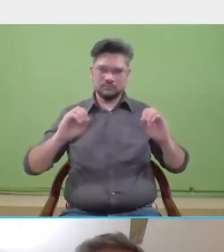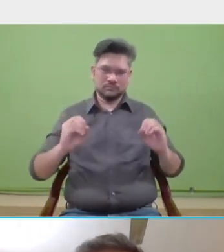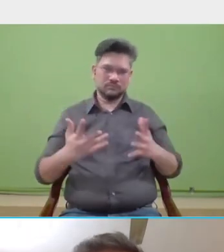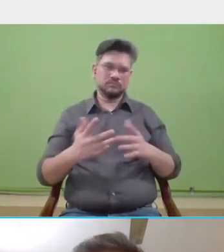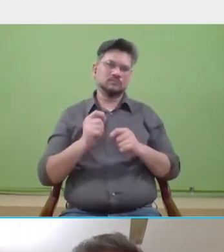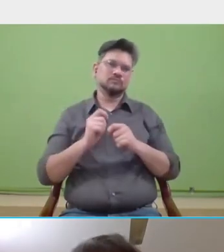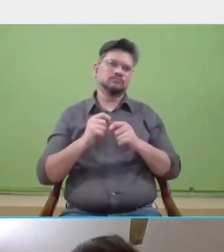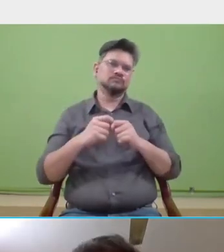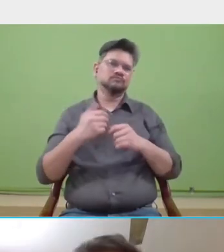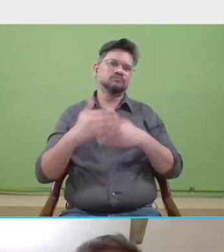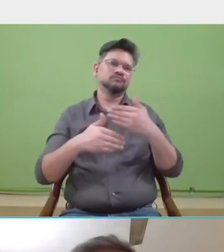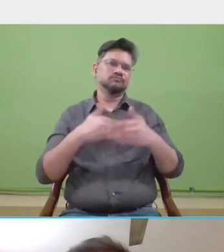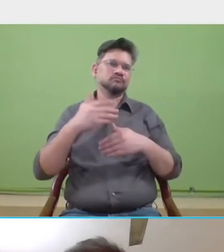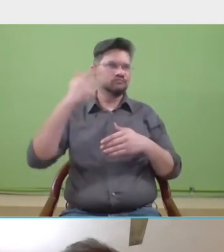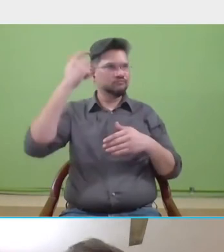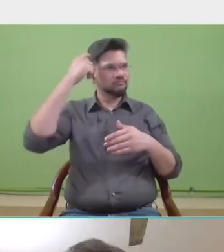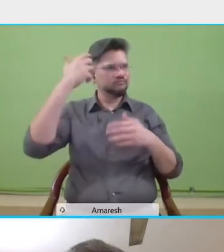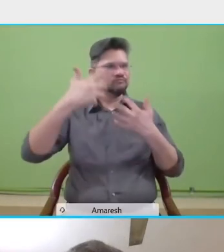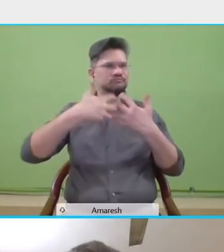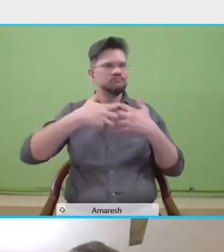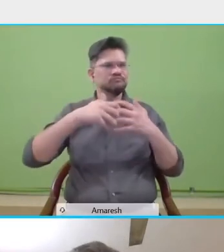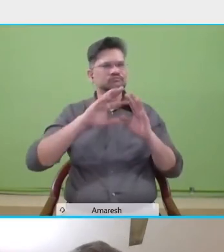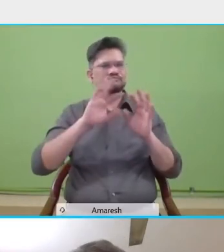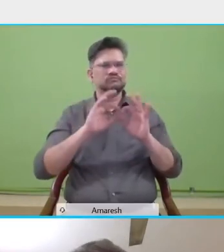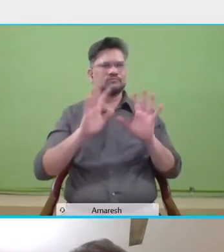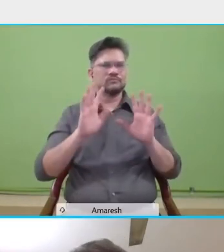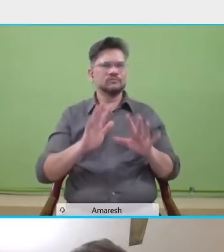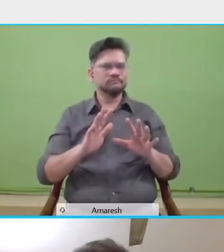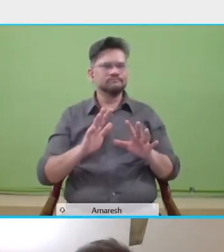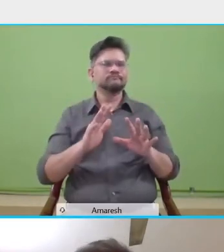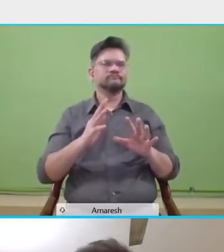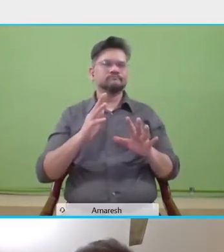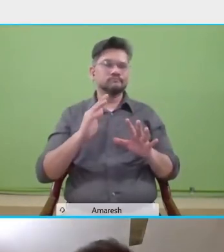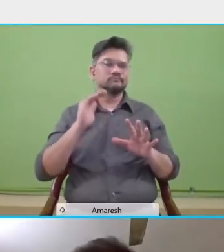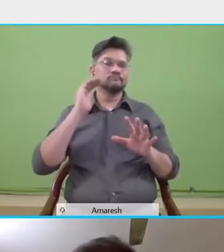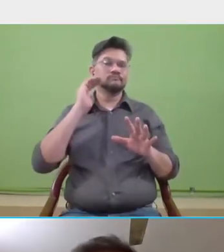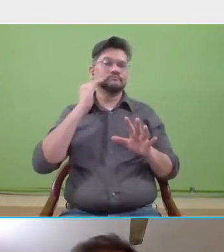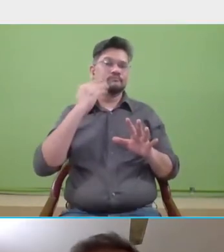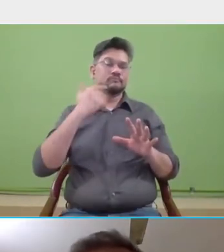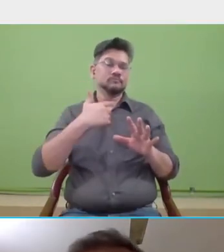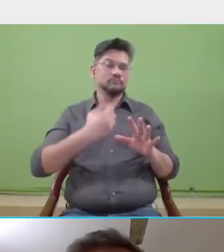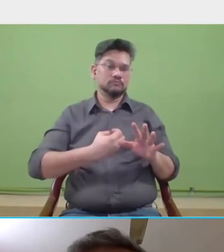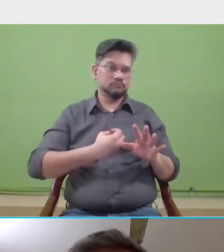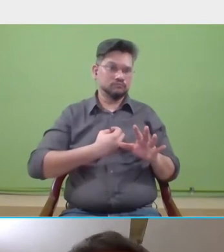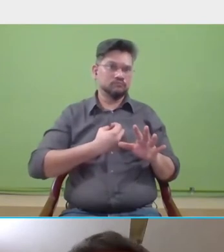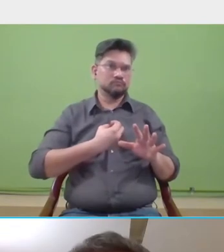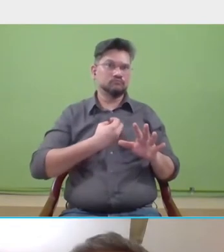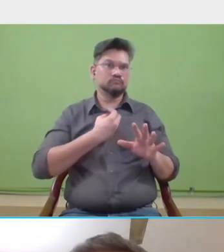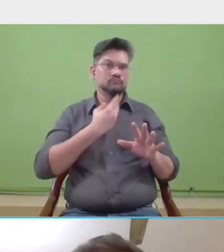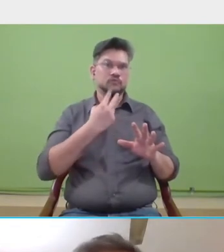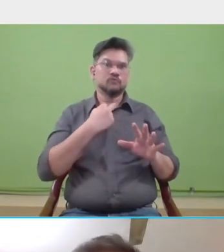things that come out they sound different okay that there are great similarities